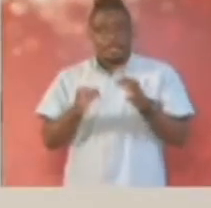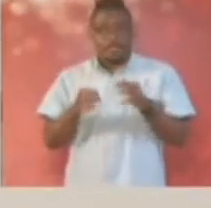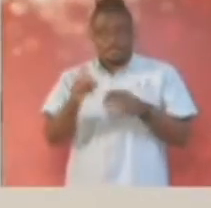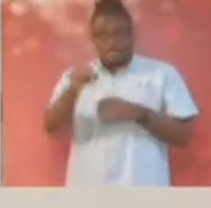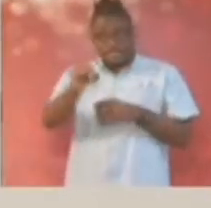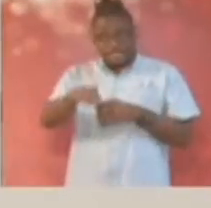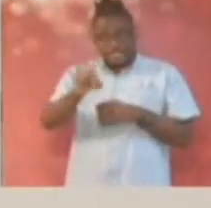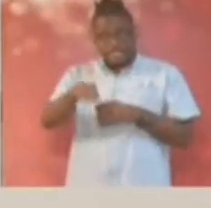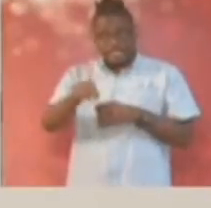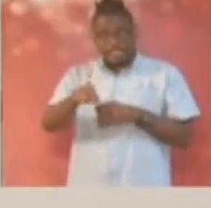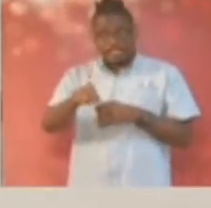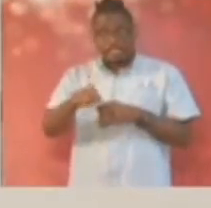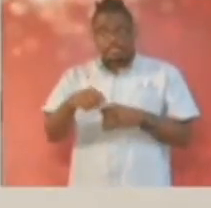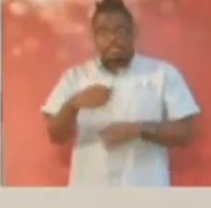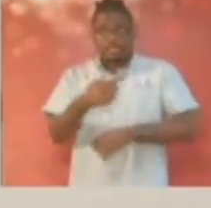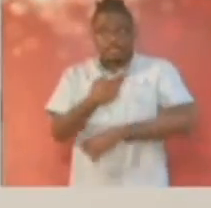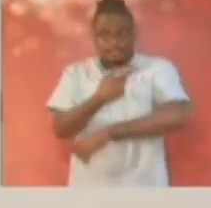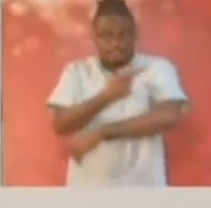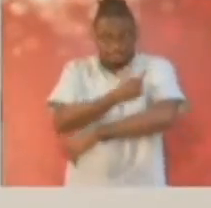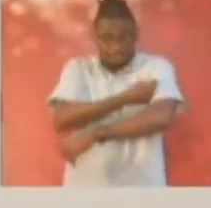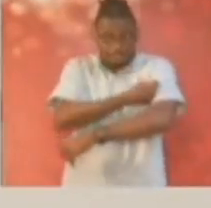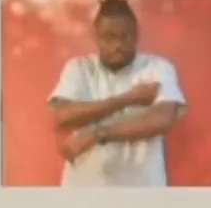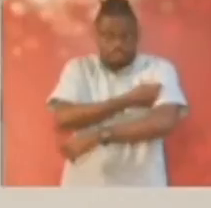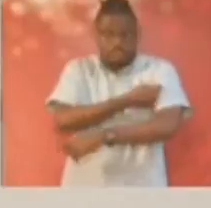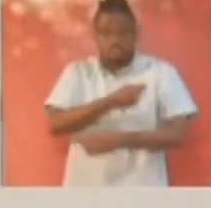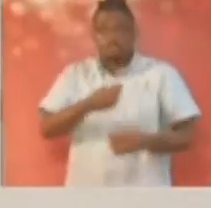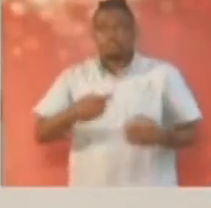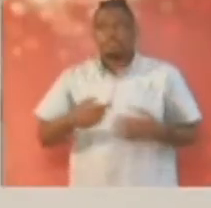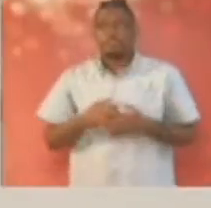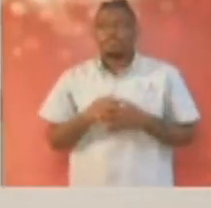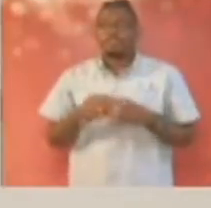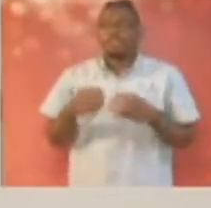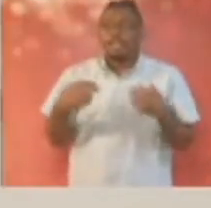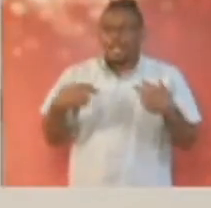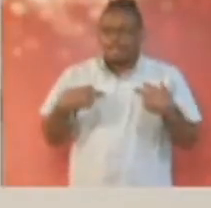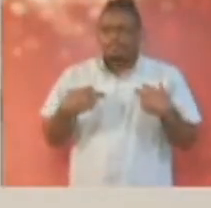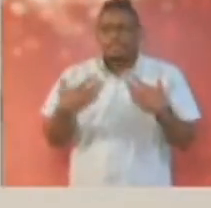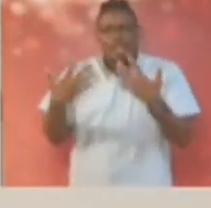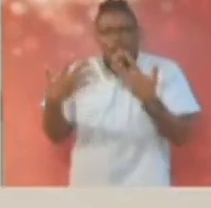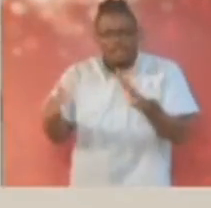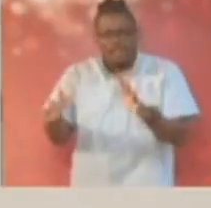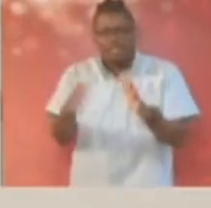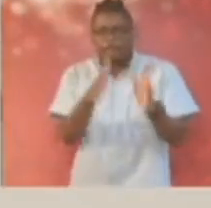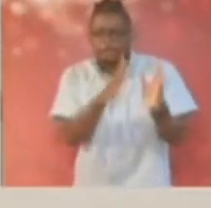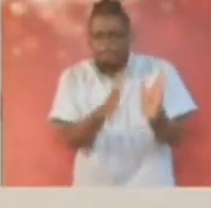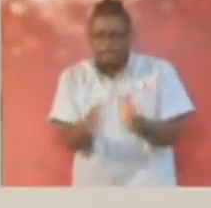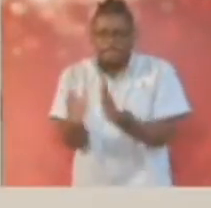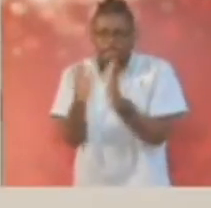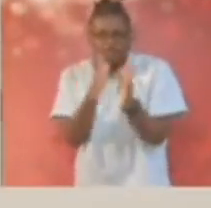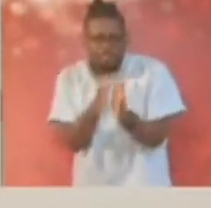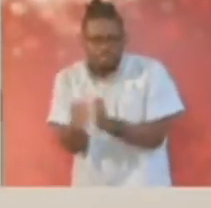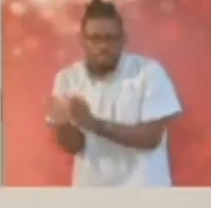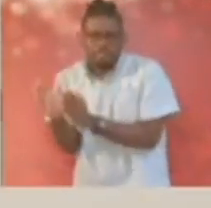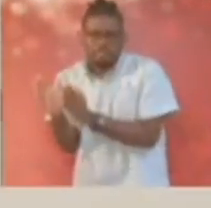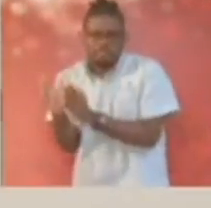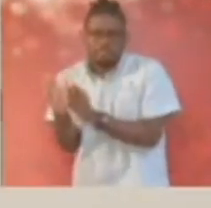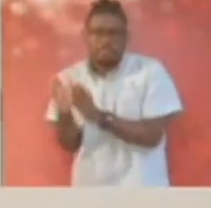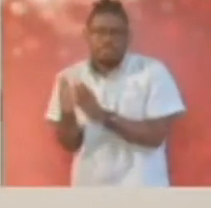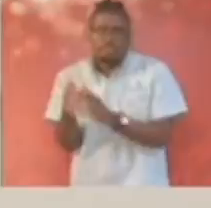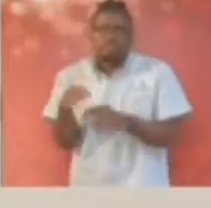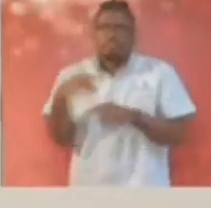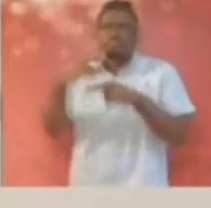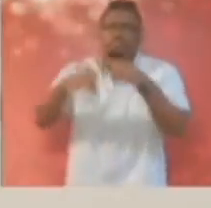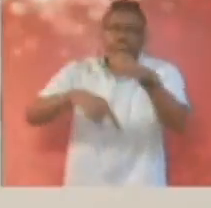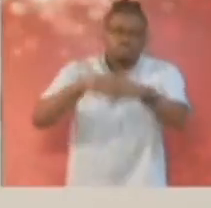a vaccine outside of that, again, the appropriate mechanisms through the appropriate international and regional public health